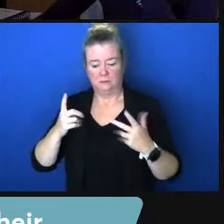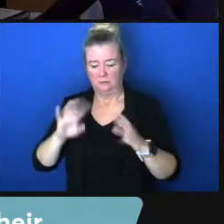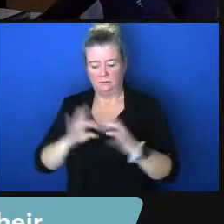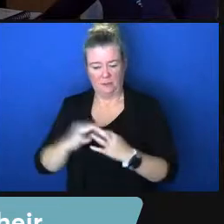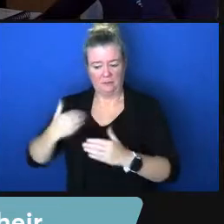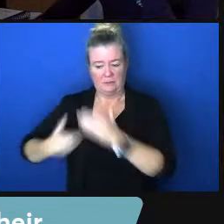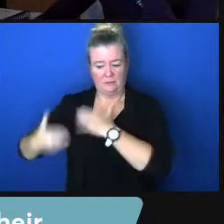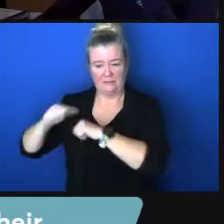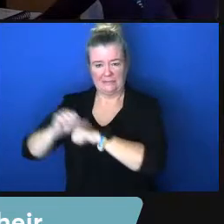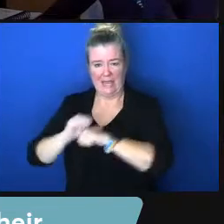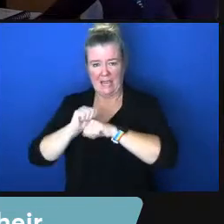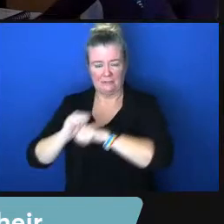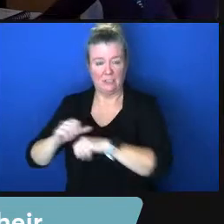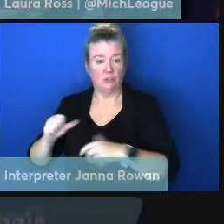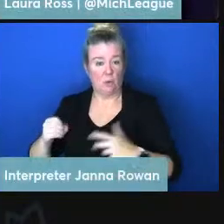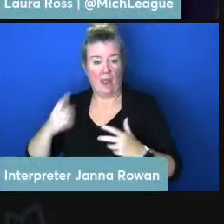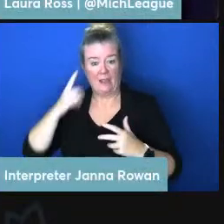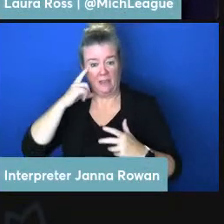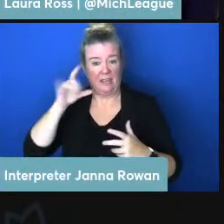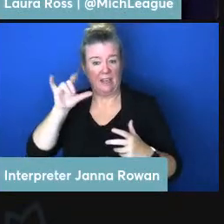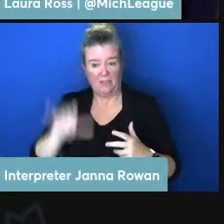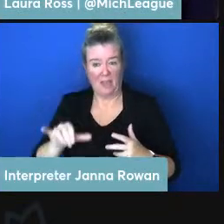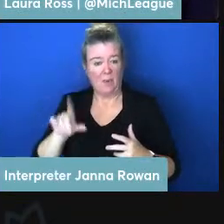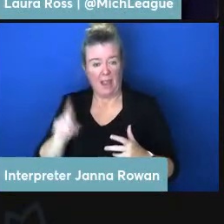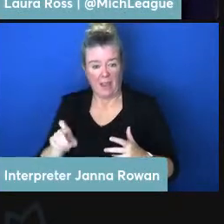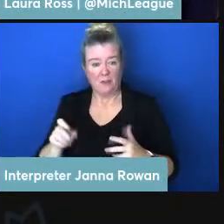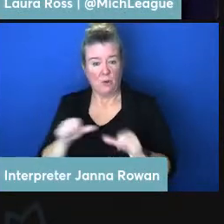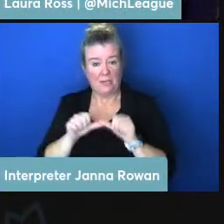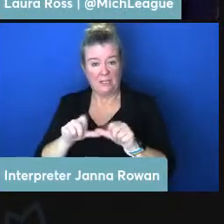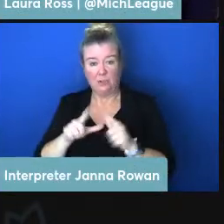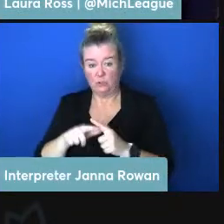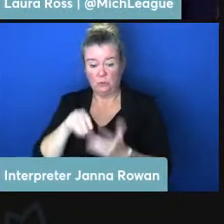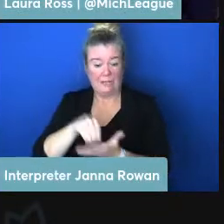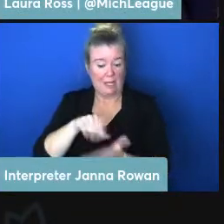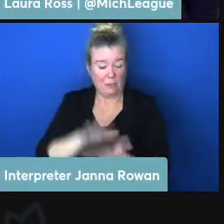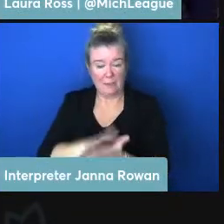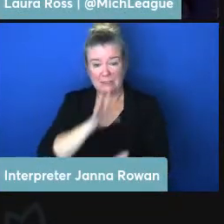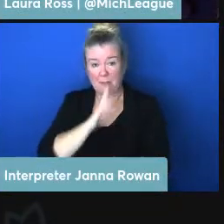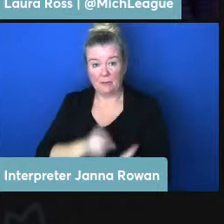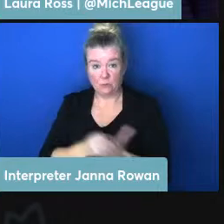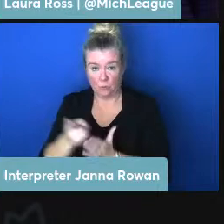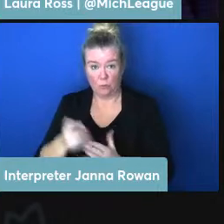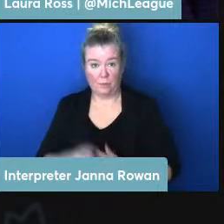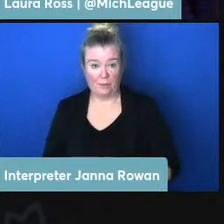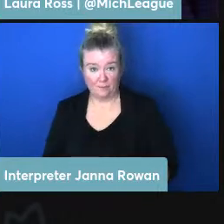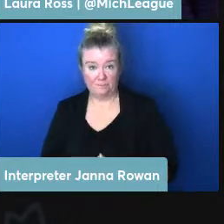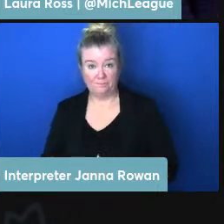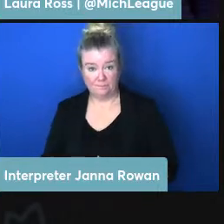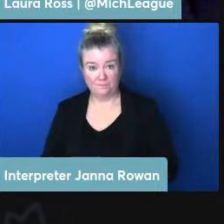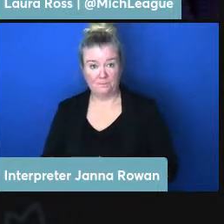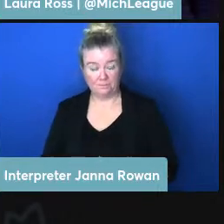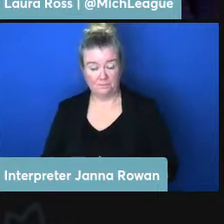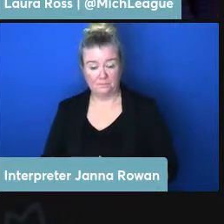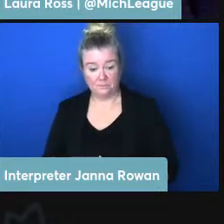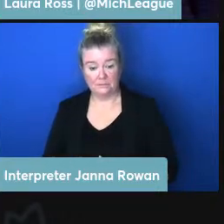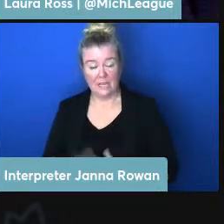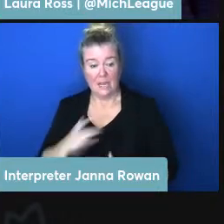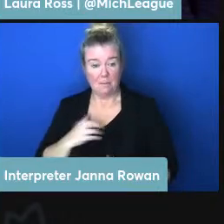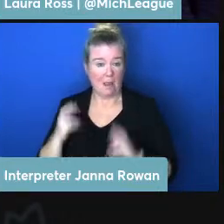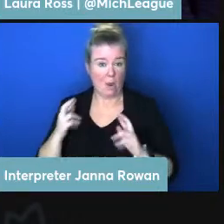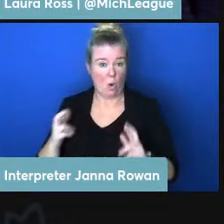of slaves. So I think that we just have to continue to document and speak the truth. And my hope is that as